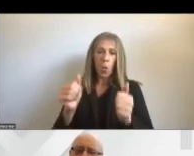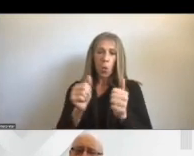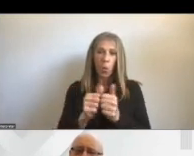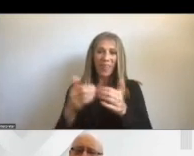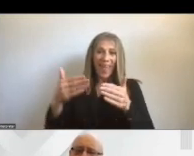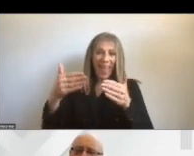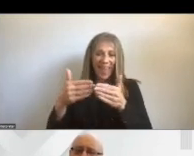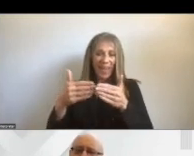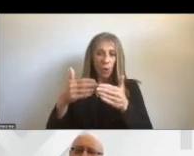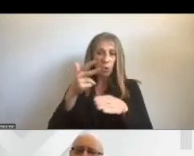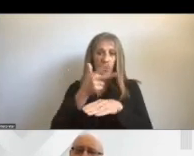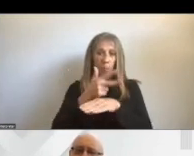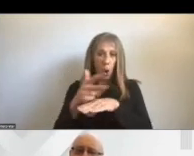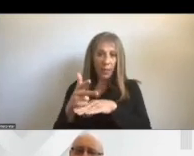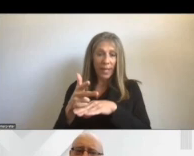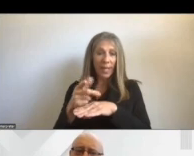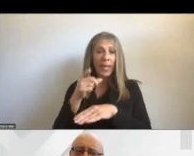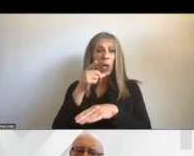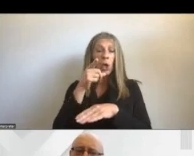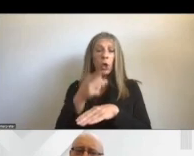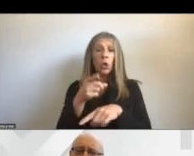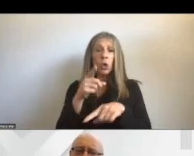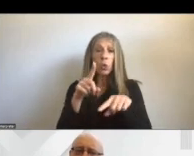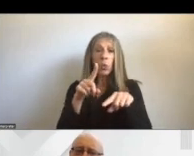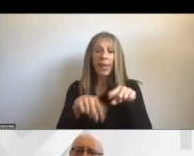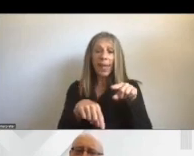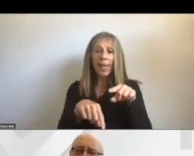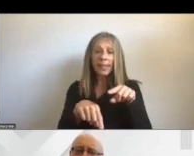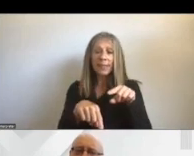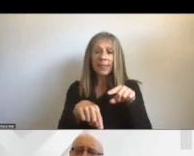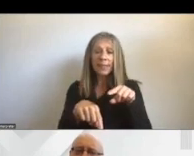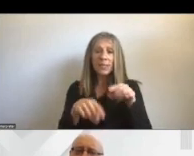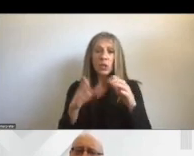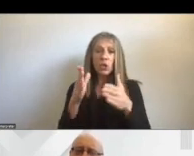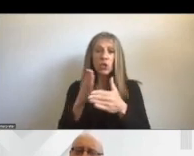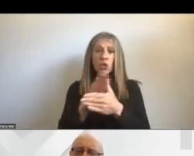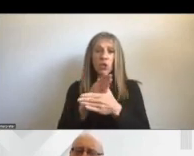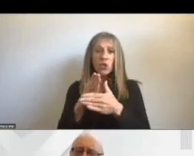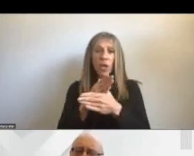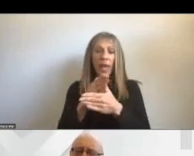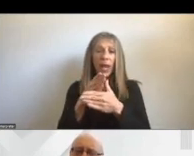line, then you are allowed to